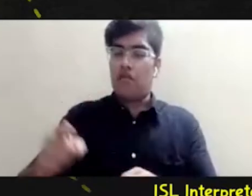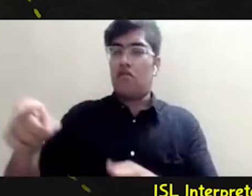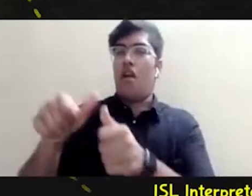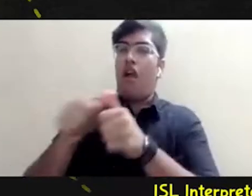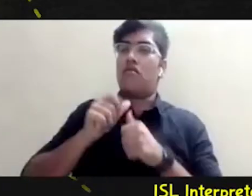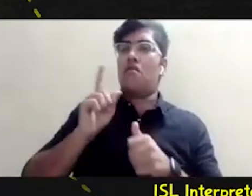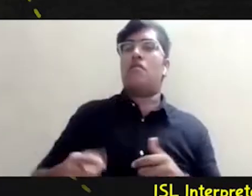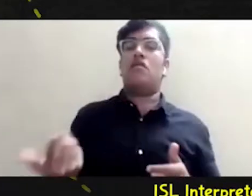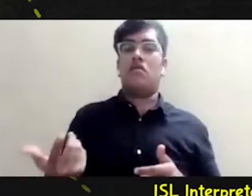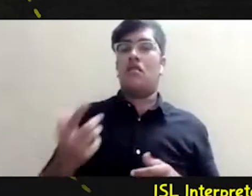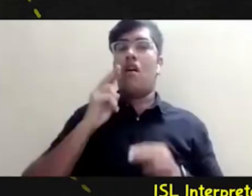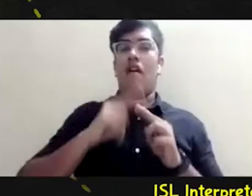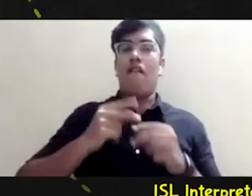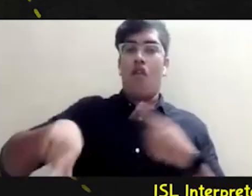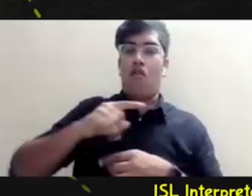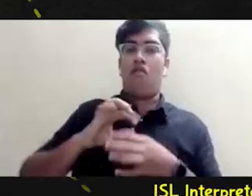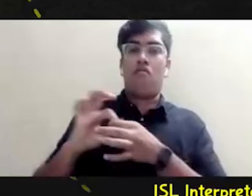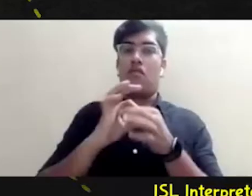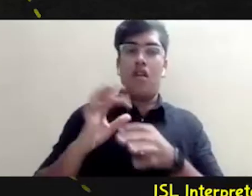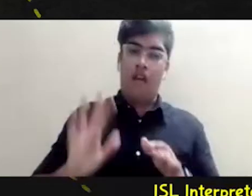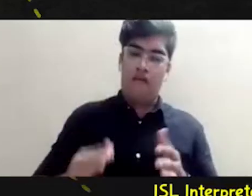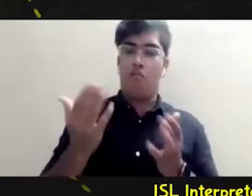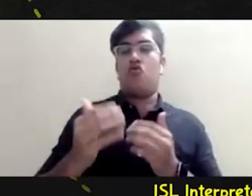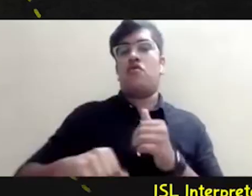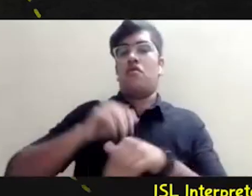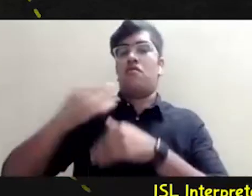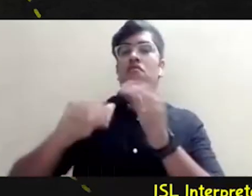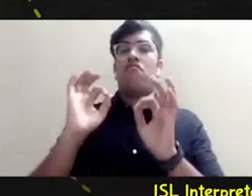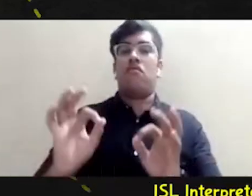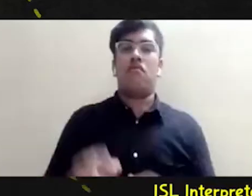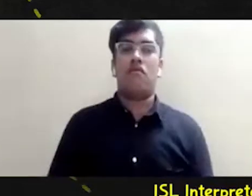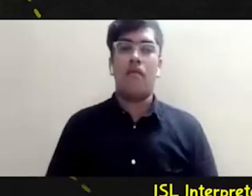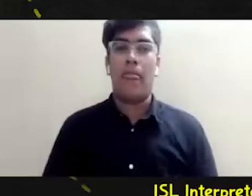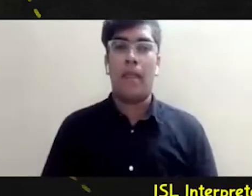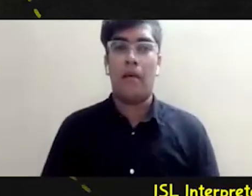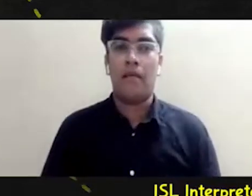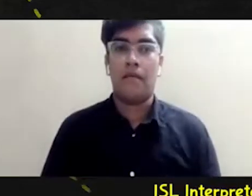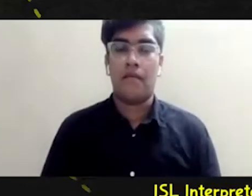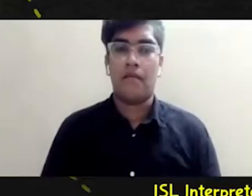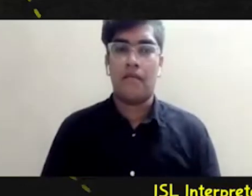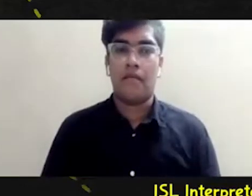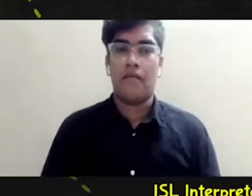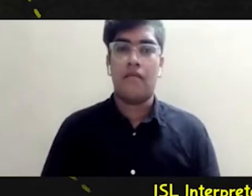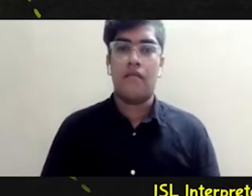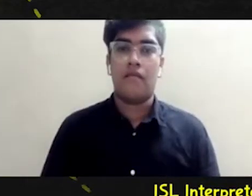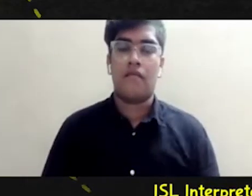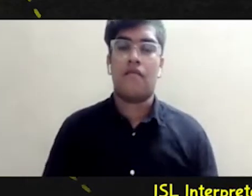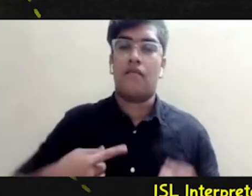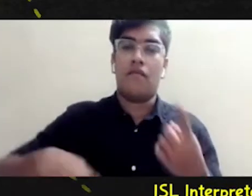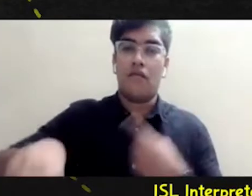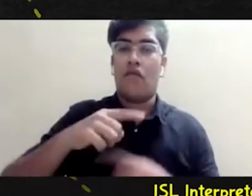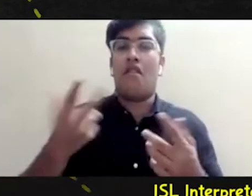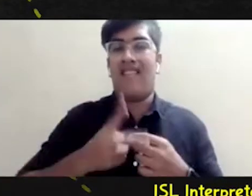will become accountable because, as I said very clearly, also like just to sum up with some of the